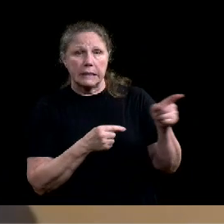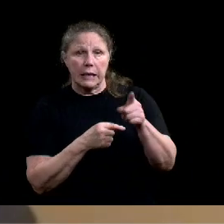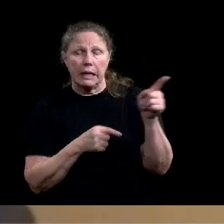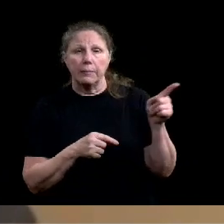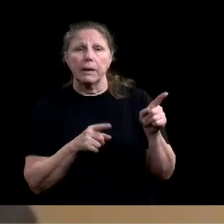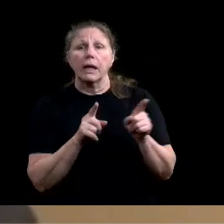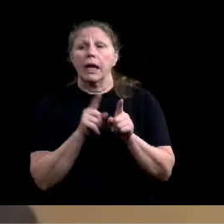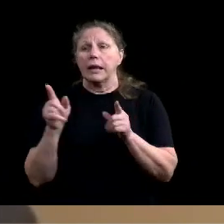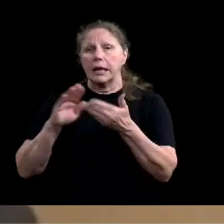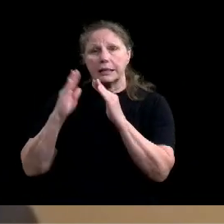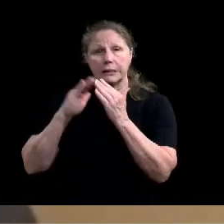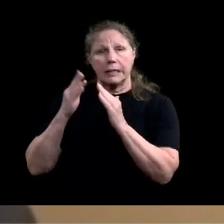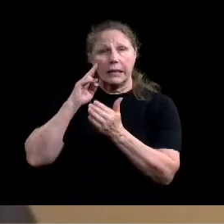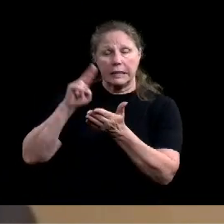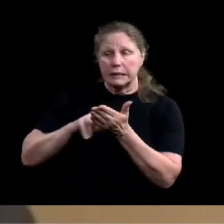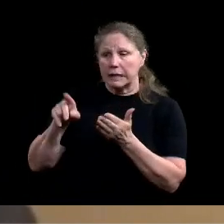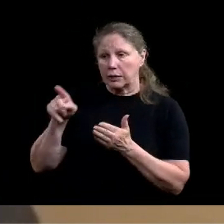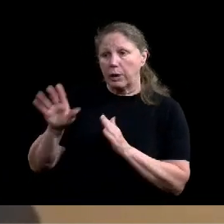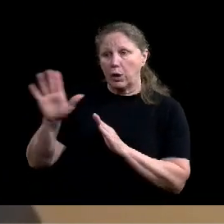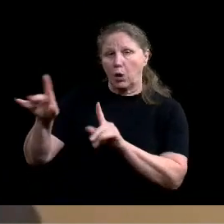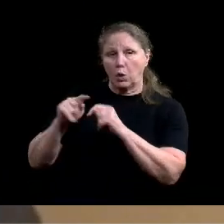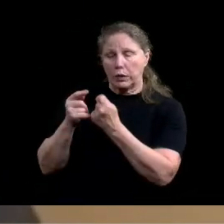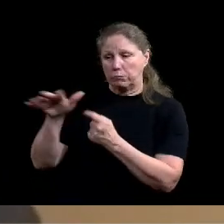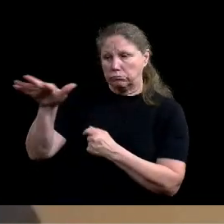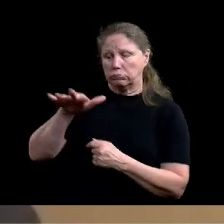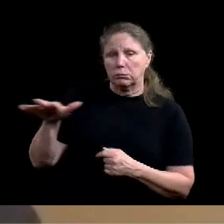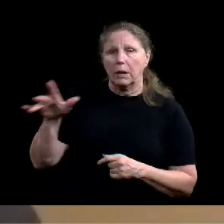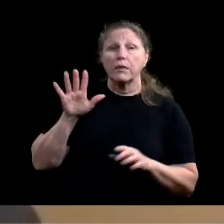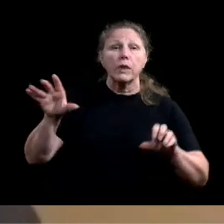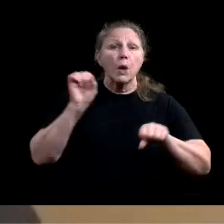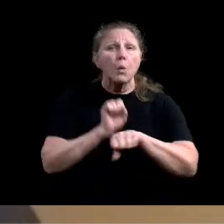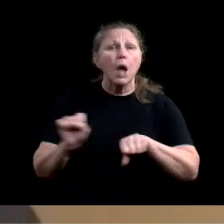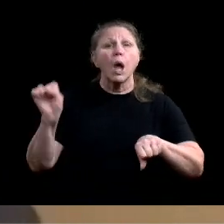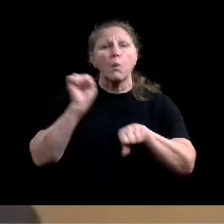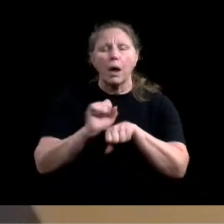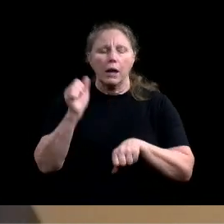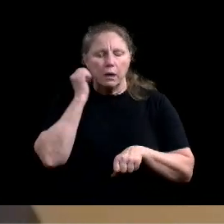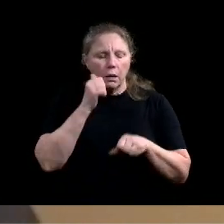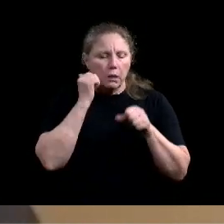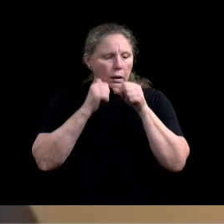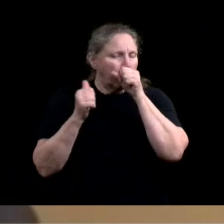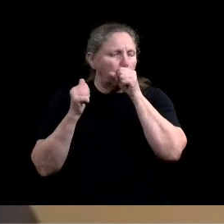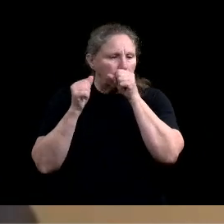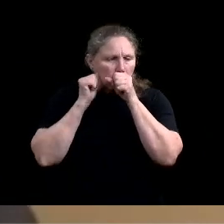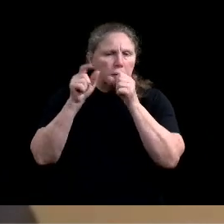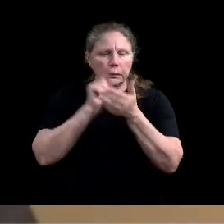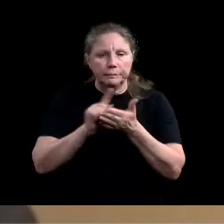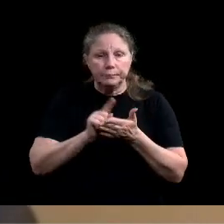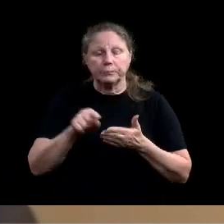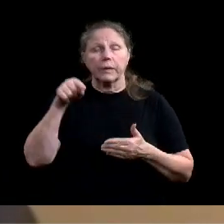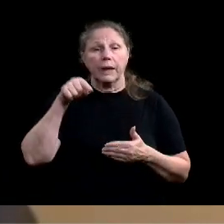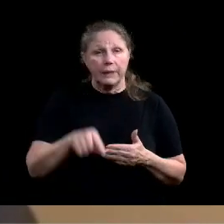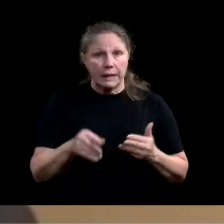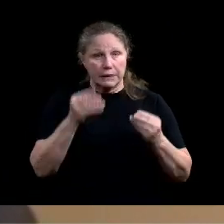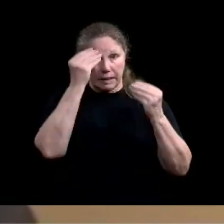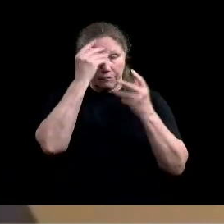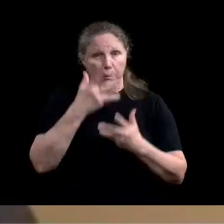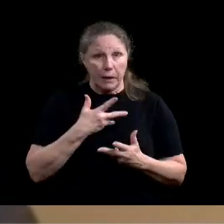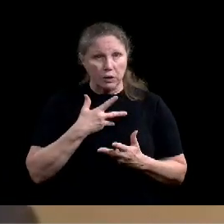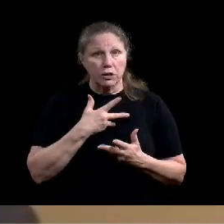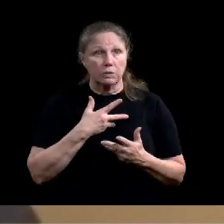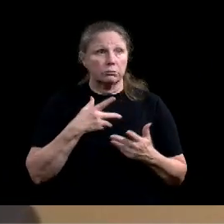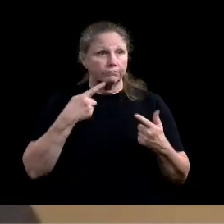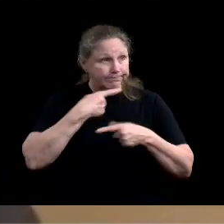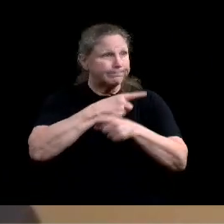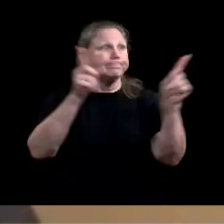for the great work they're doing every week to make these press conferences possible. The technology is a little challenging at